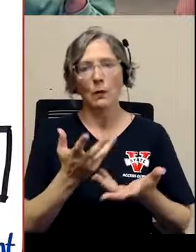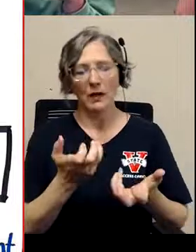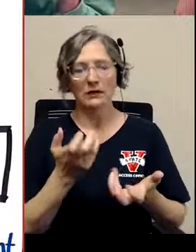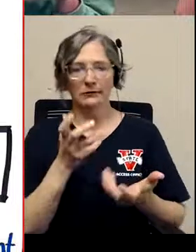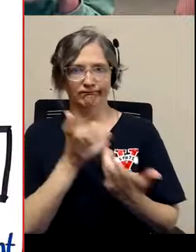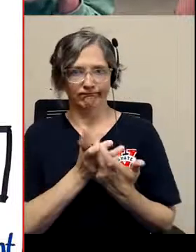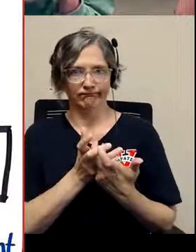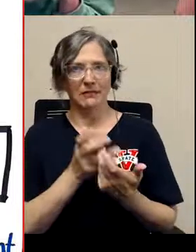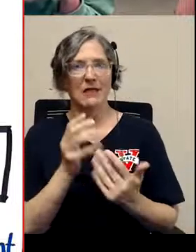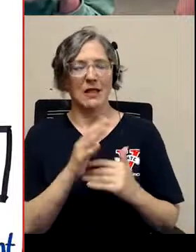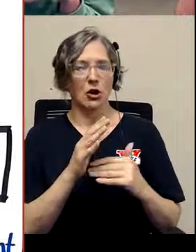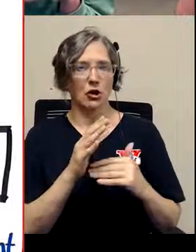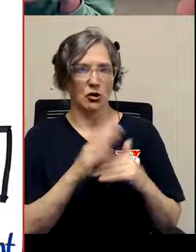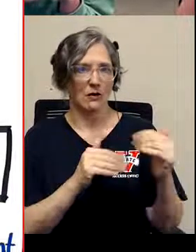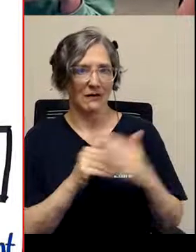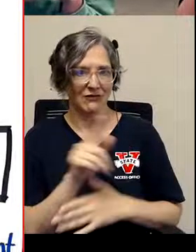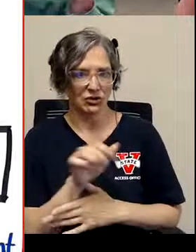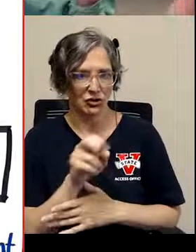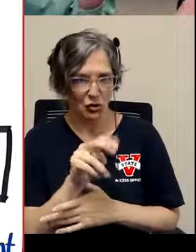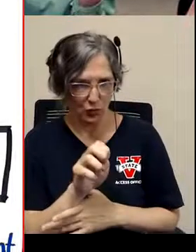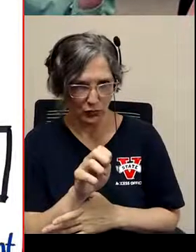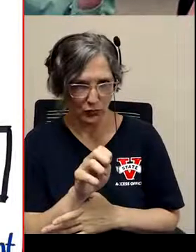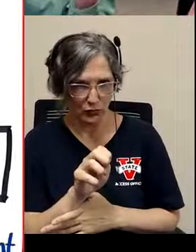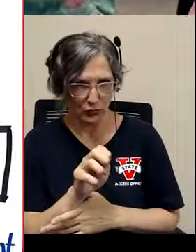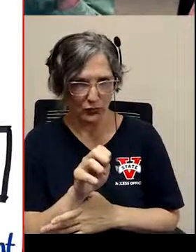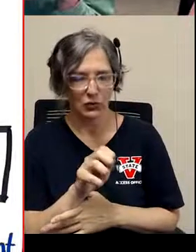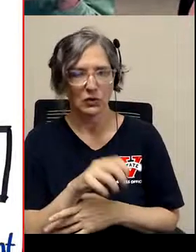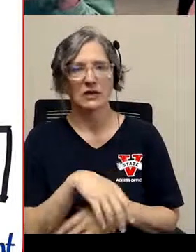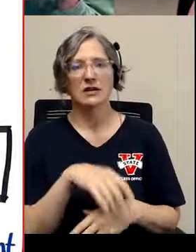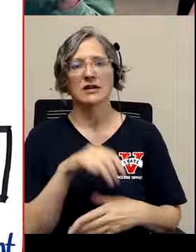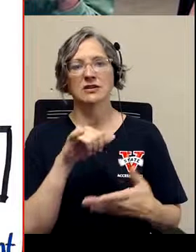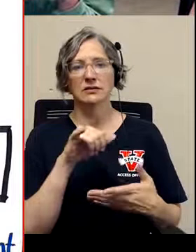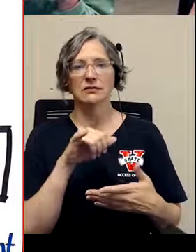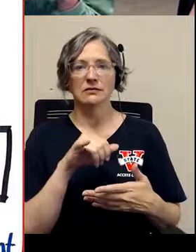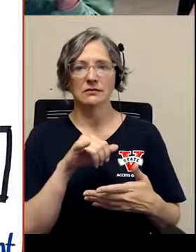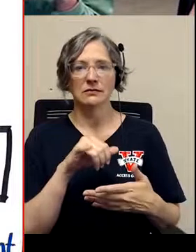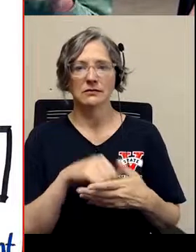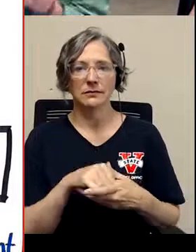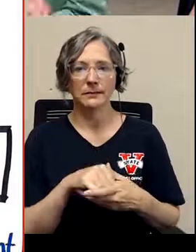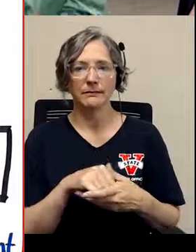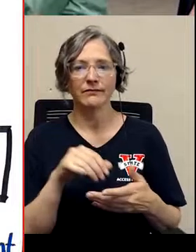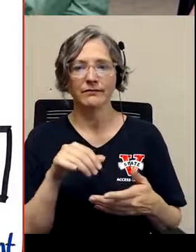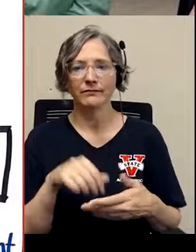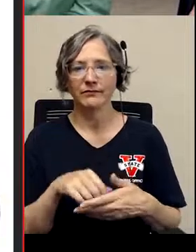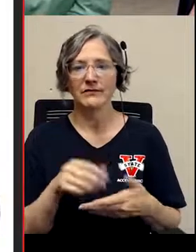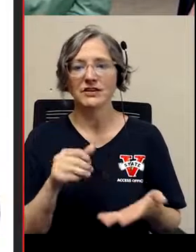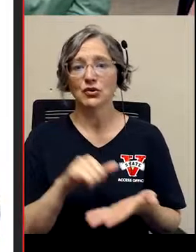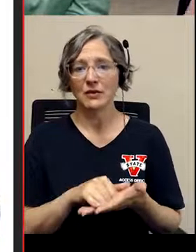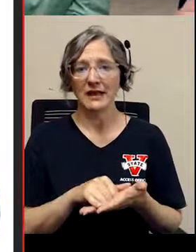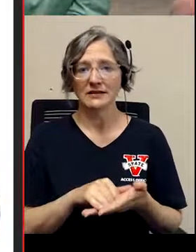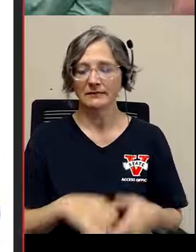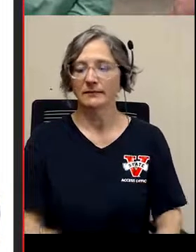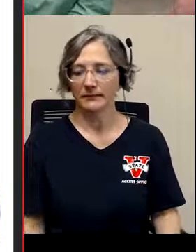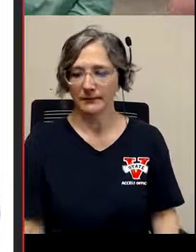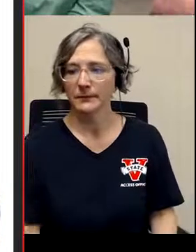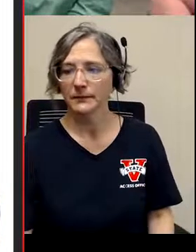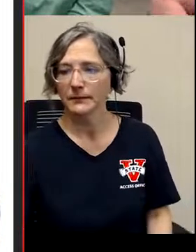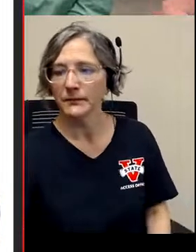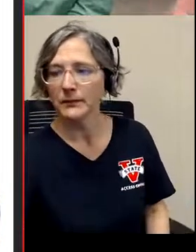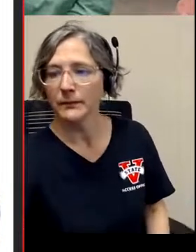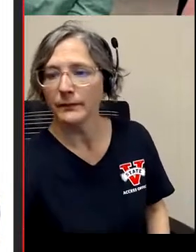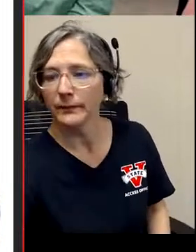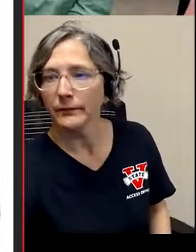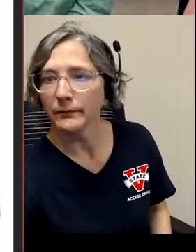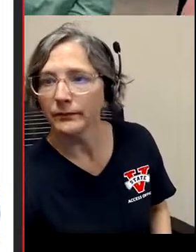look at differentiated instruction to address differences in our learners. So that's our first D, is differences